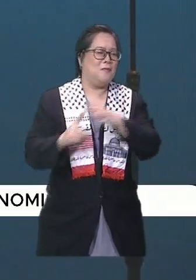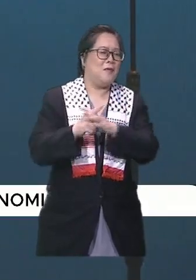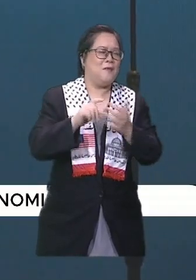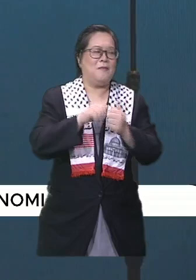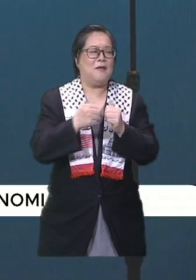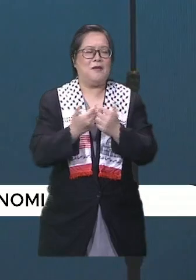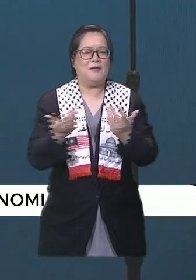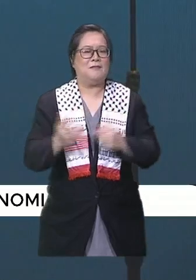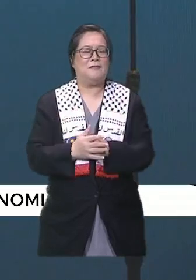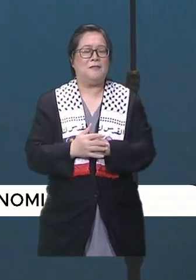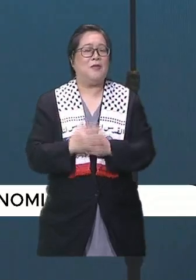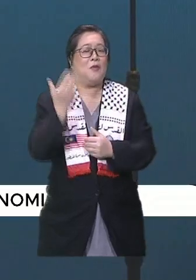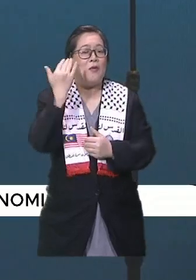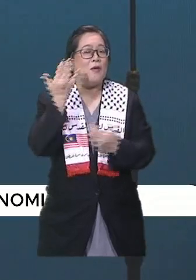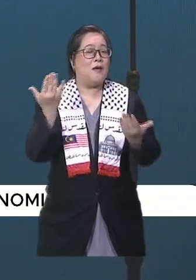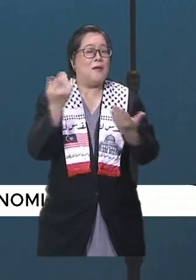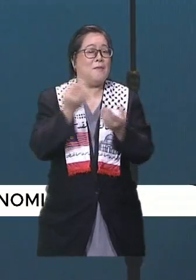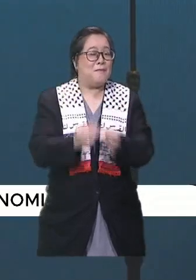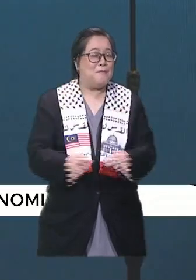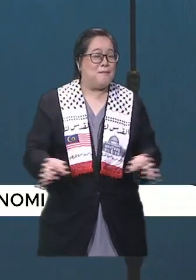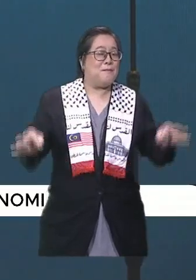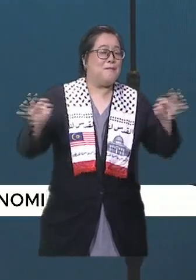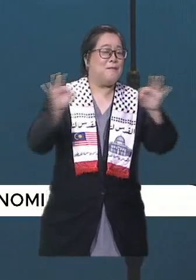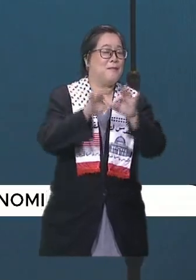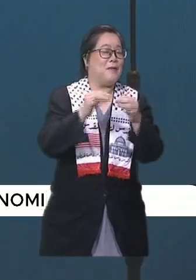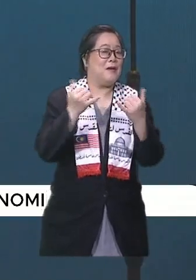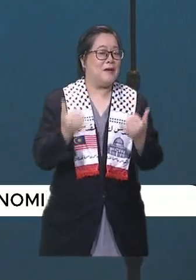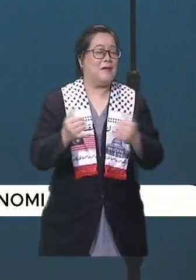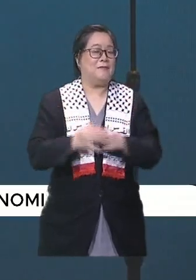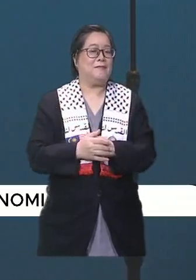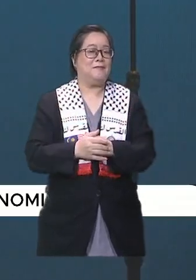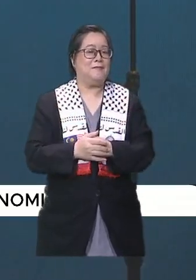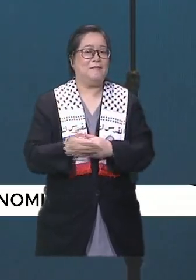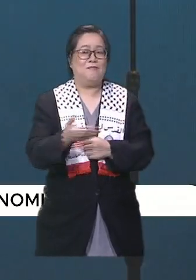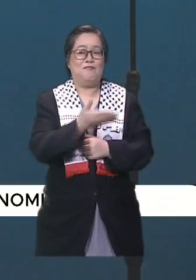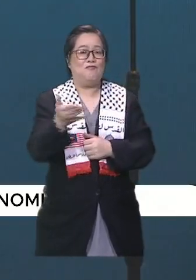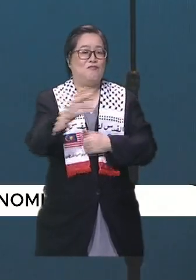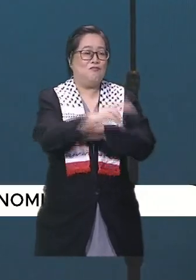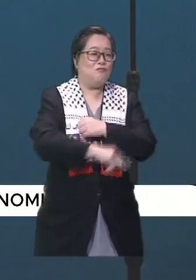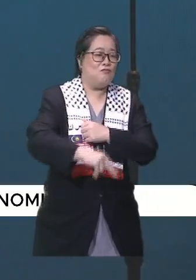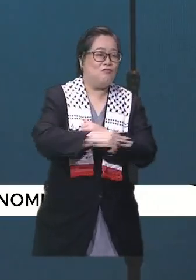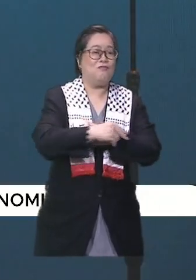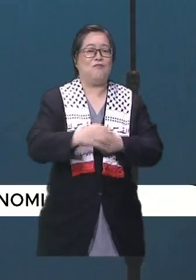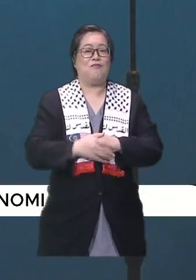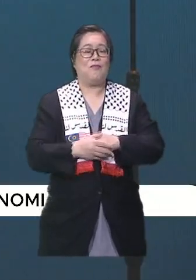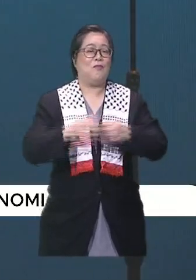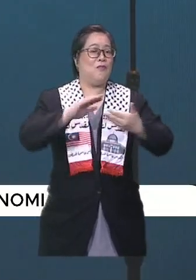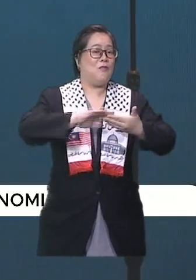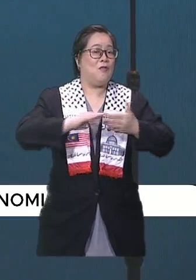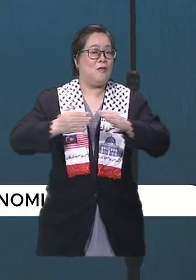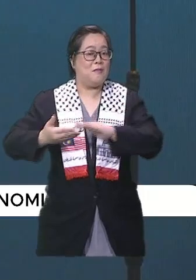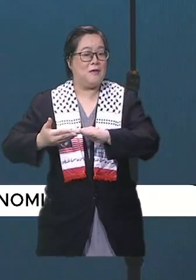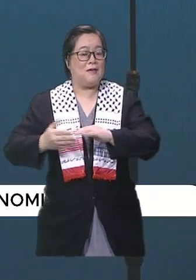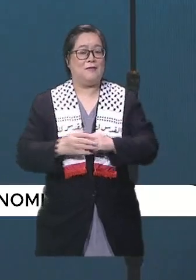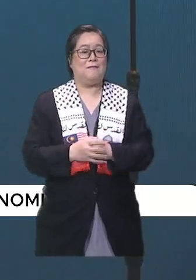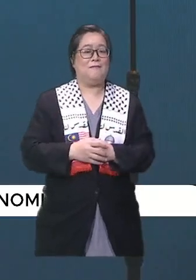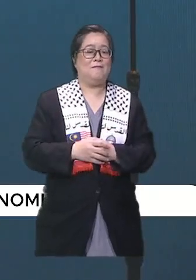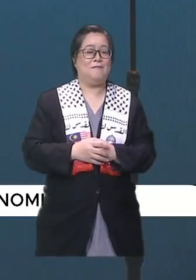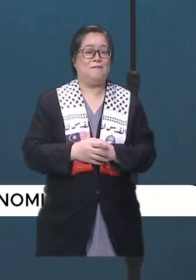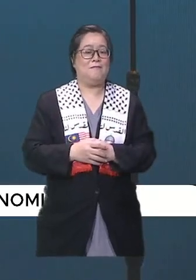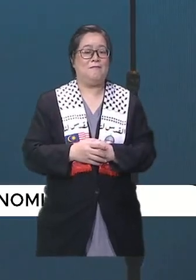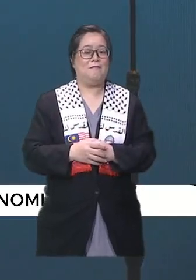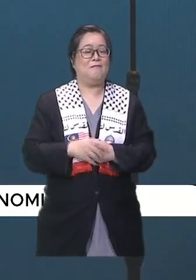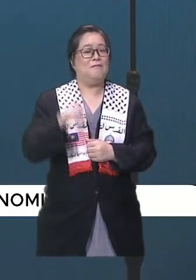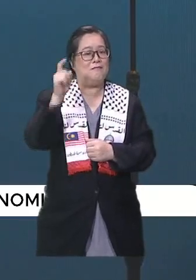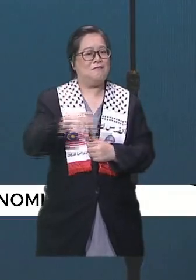is required by any state, by any community, to be deemed as